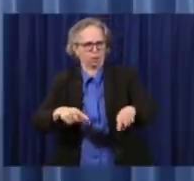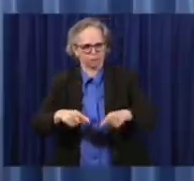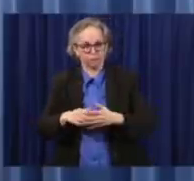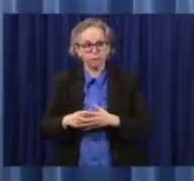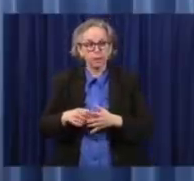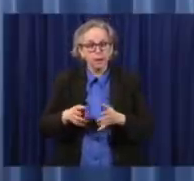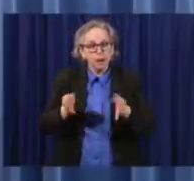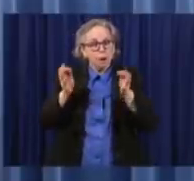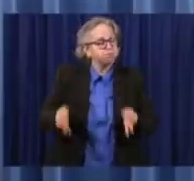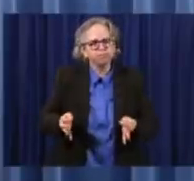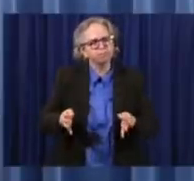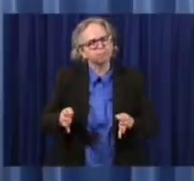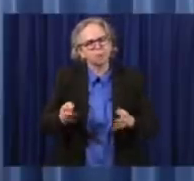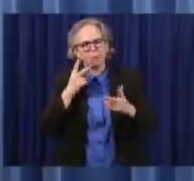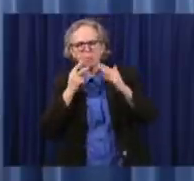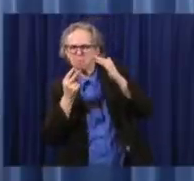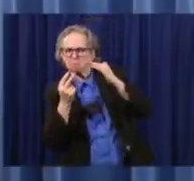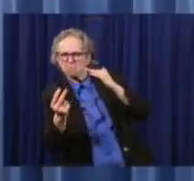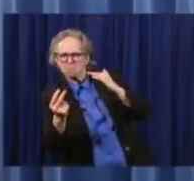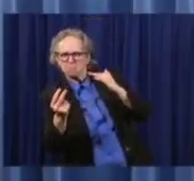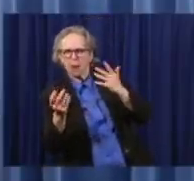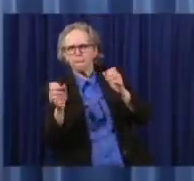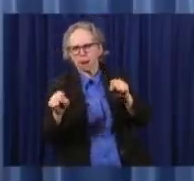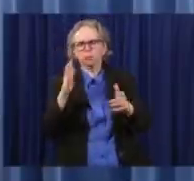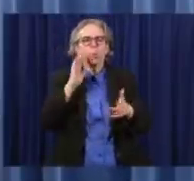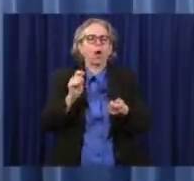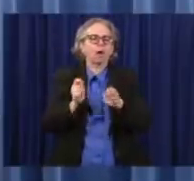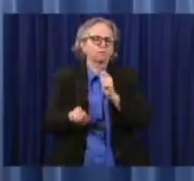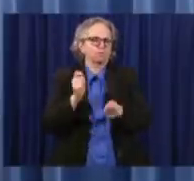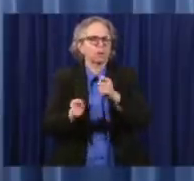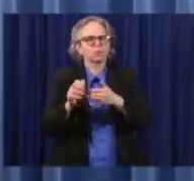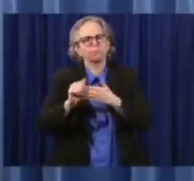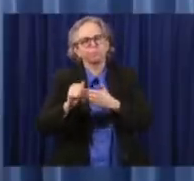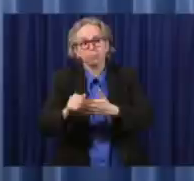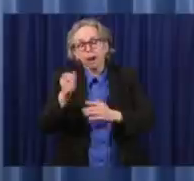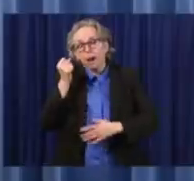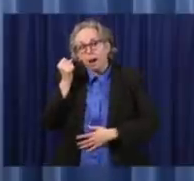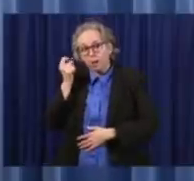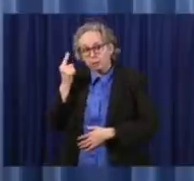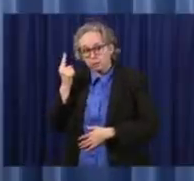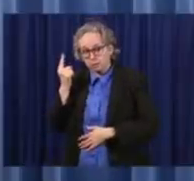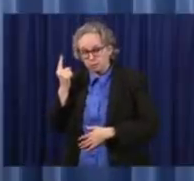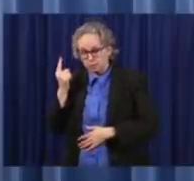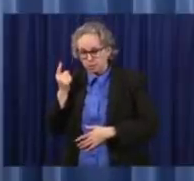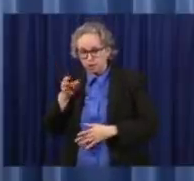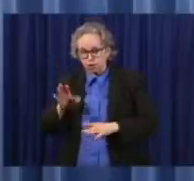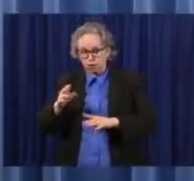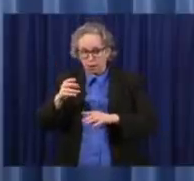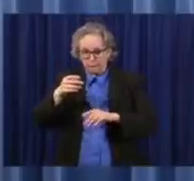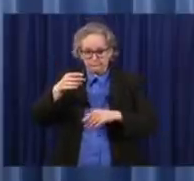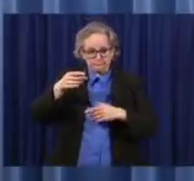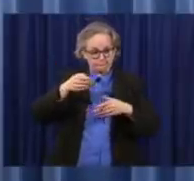of things we're going to be doing in the month of May as we open things up in May. We're going to talk about these in a minute.